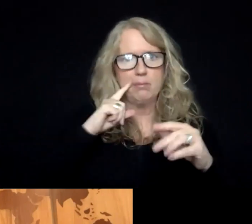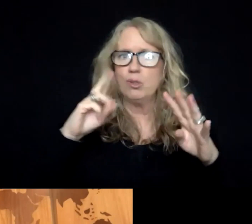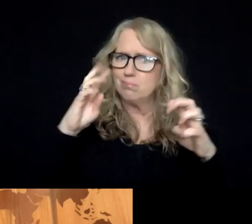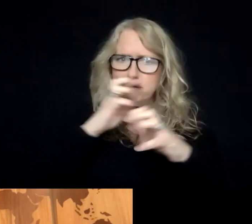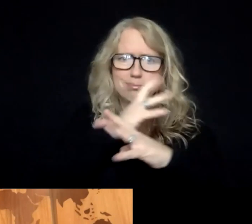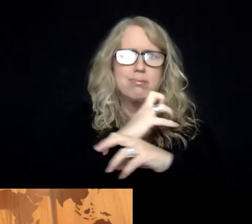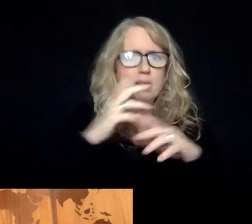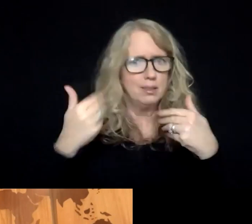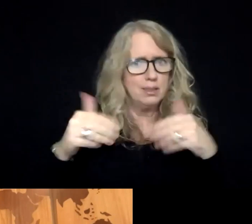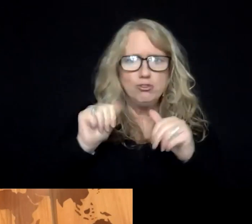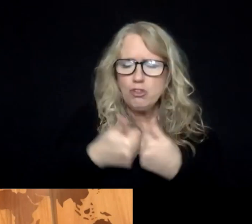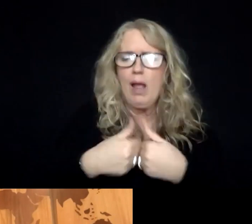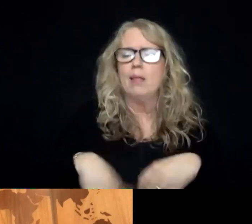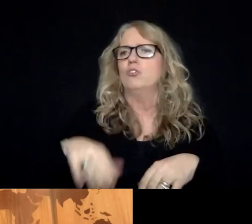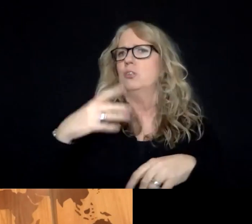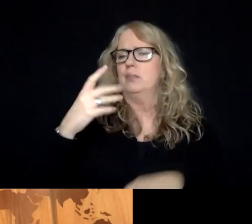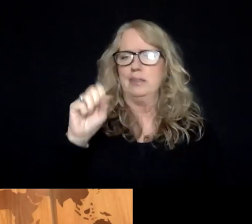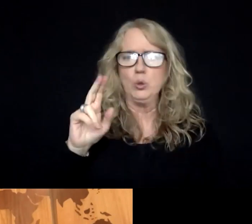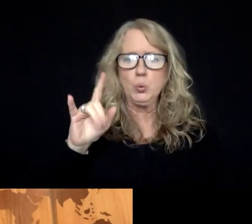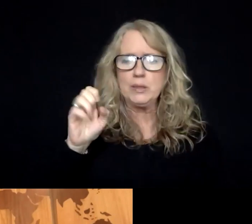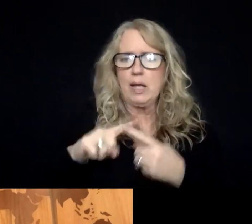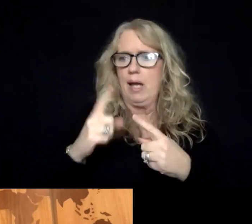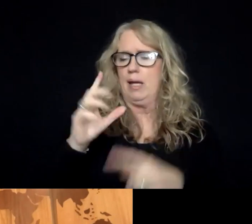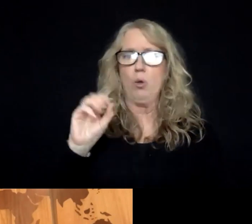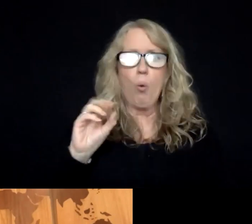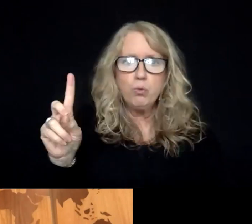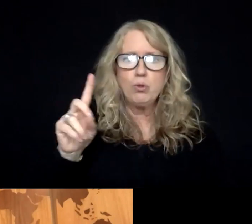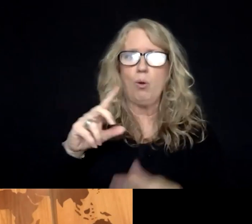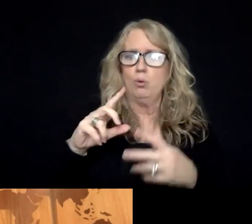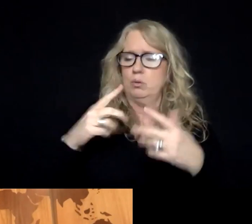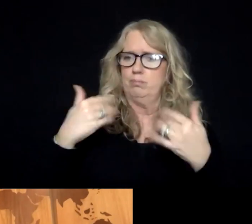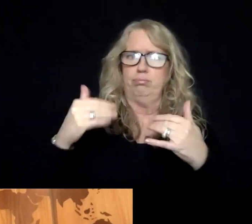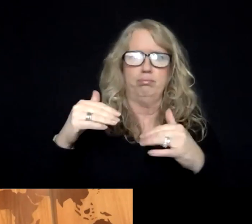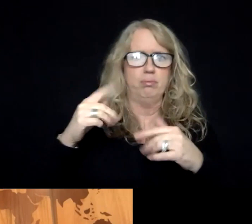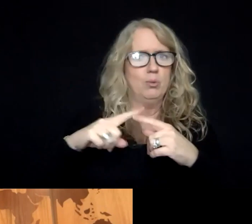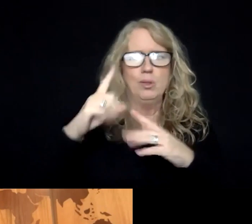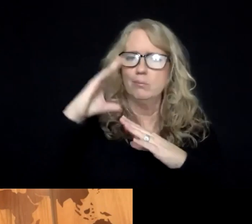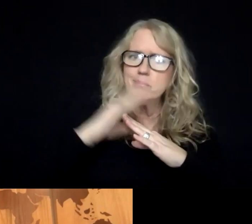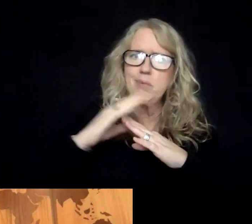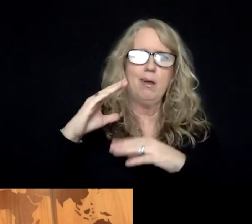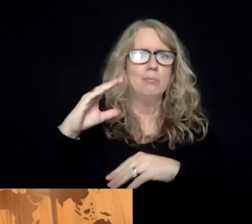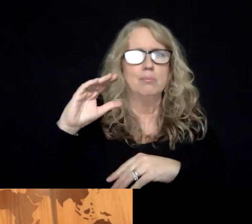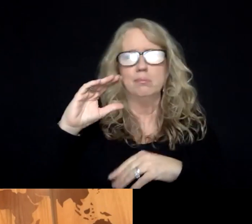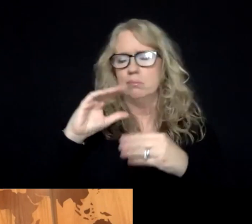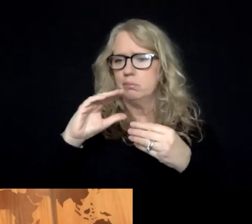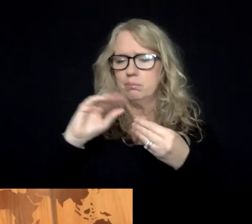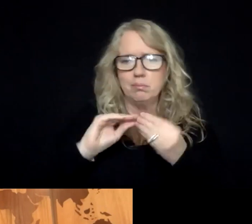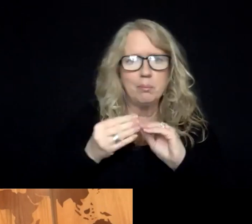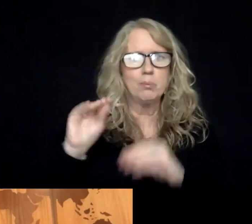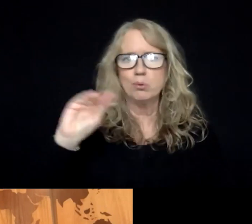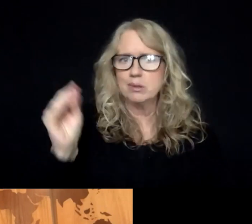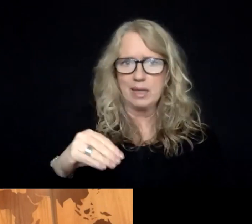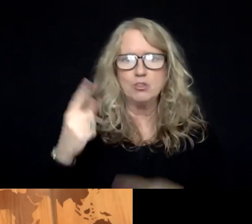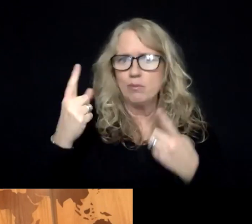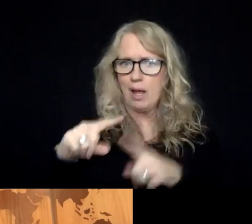with the number of suicides and overdoses reaching near record highs for sure in terms of sheer number. And so this really